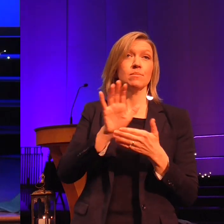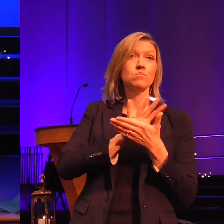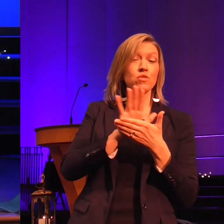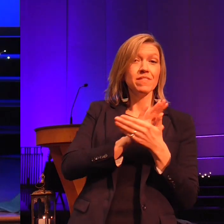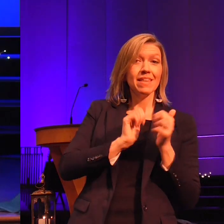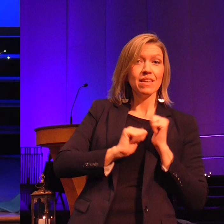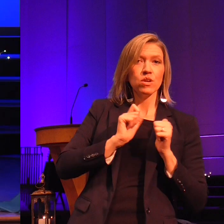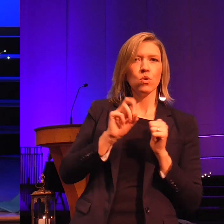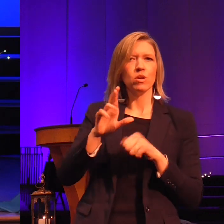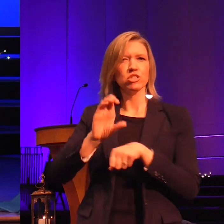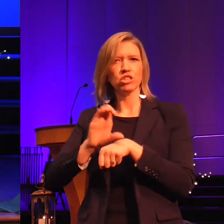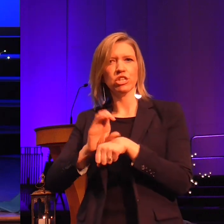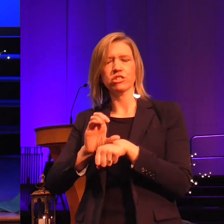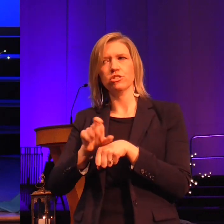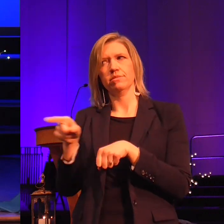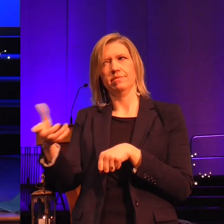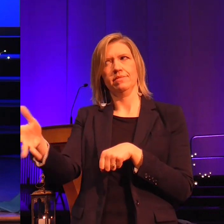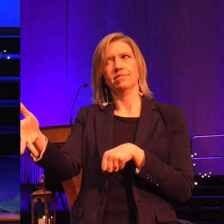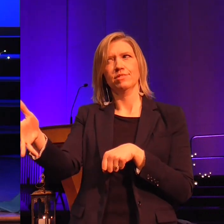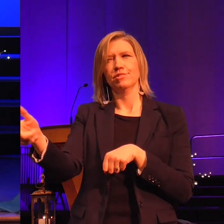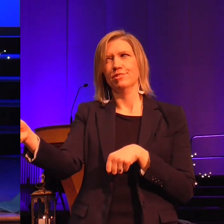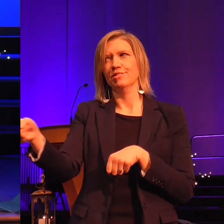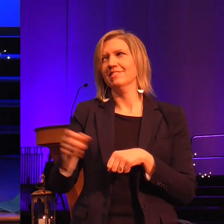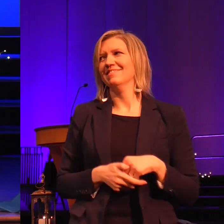Yeah, stop it, Sherry.